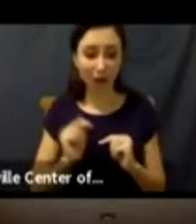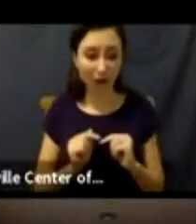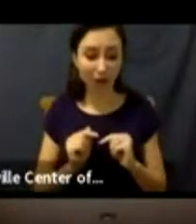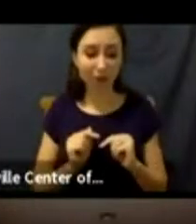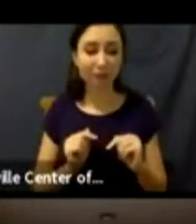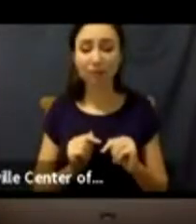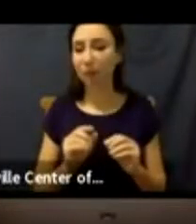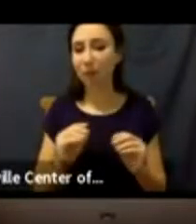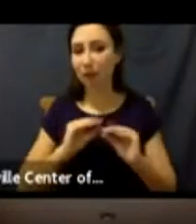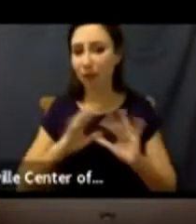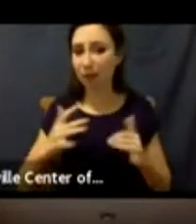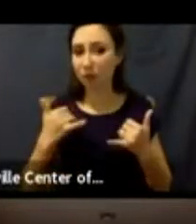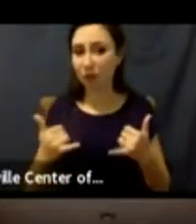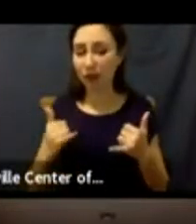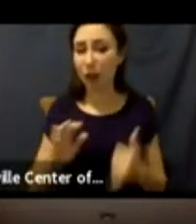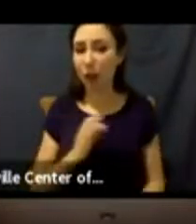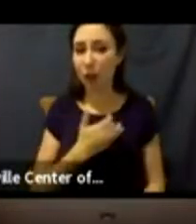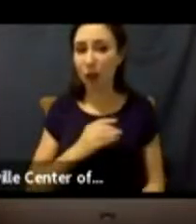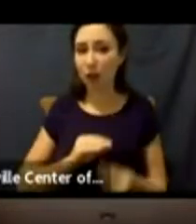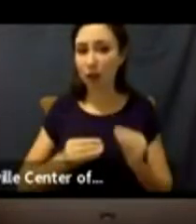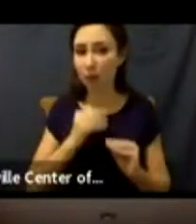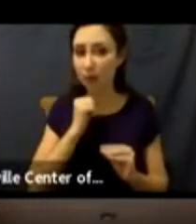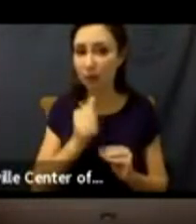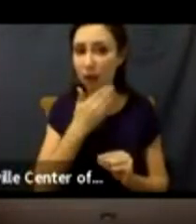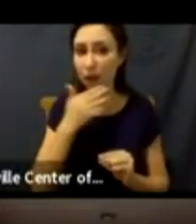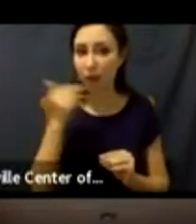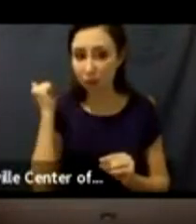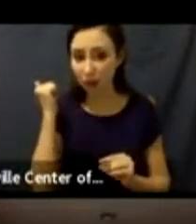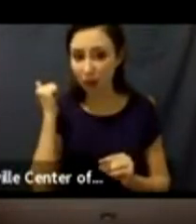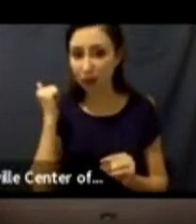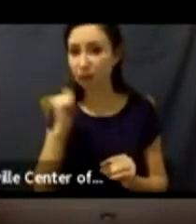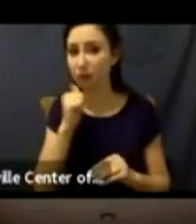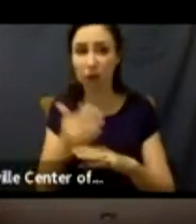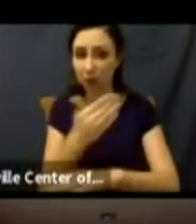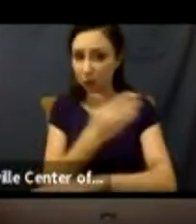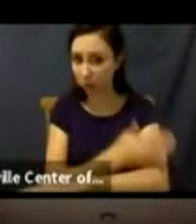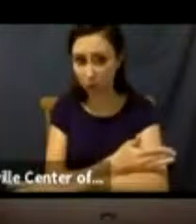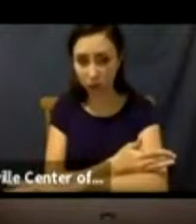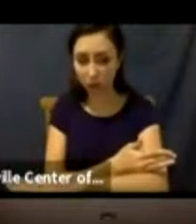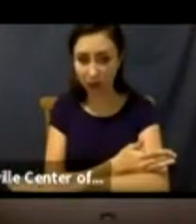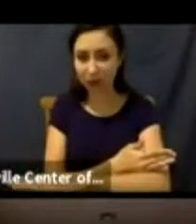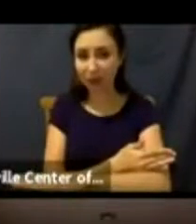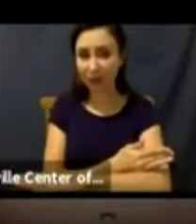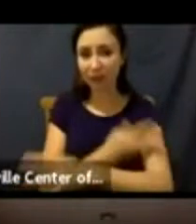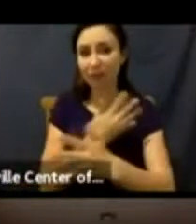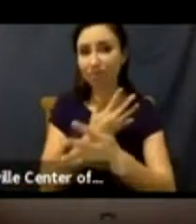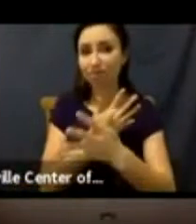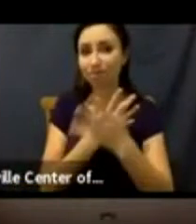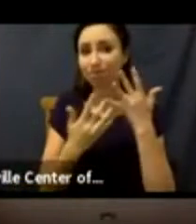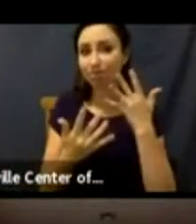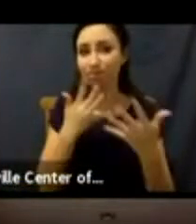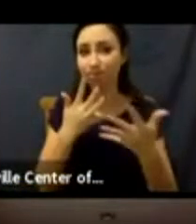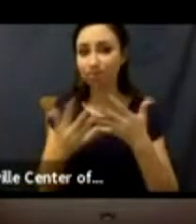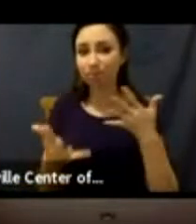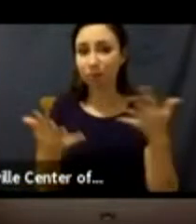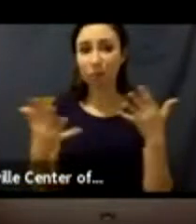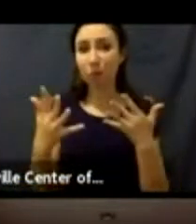right now, our metrics are not getting better, and regardless of what we choose to use for